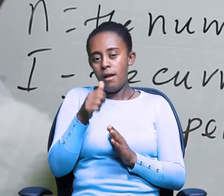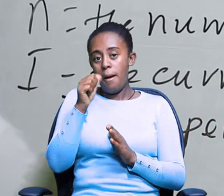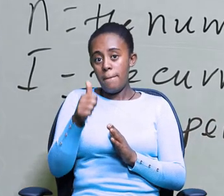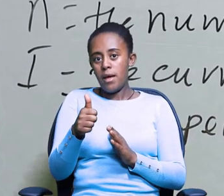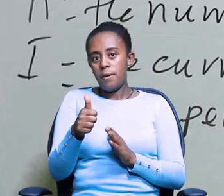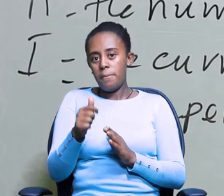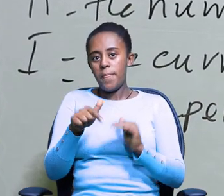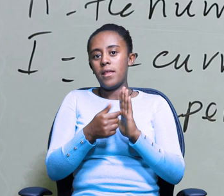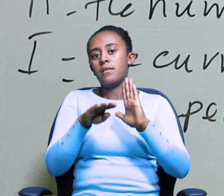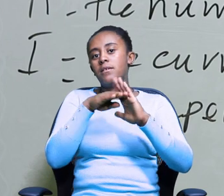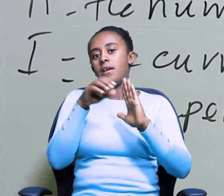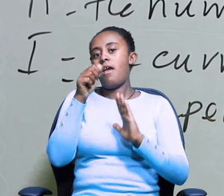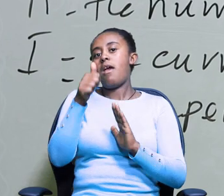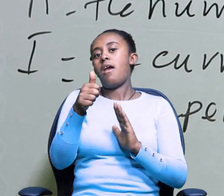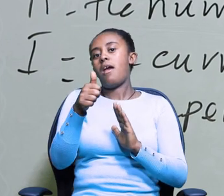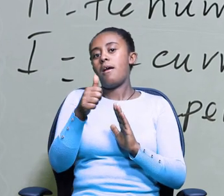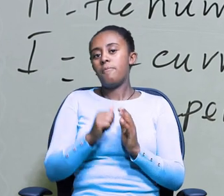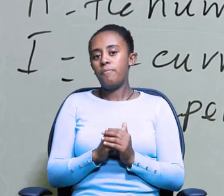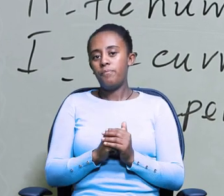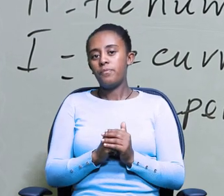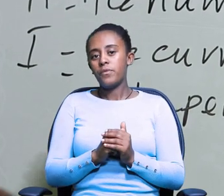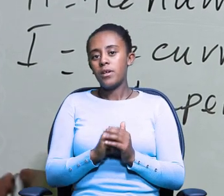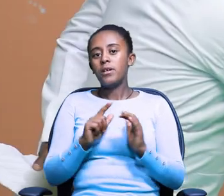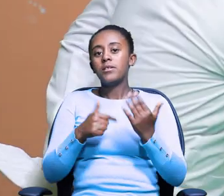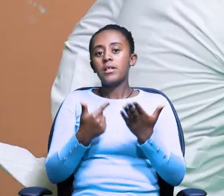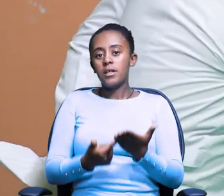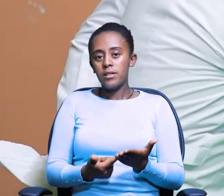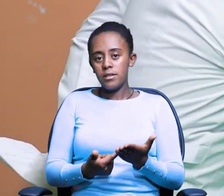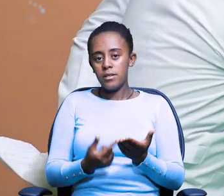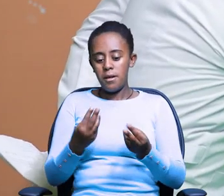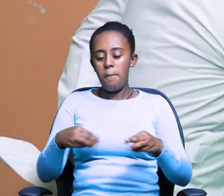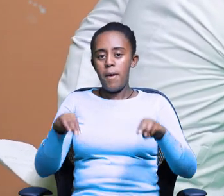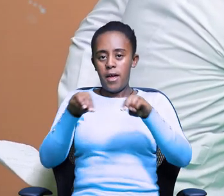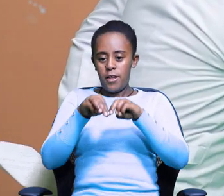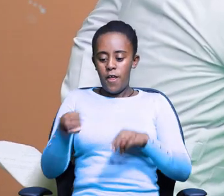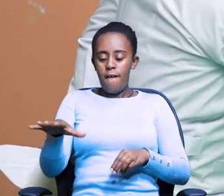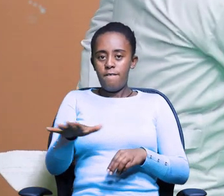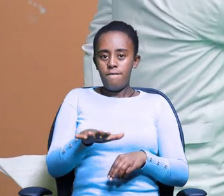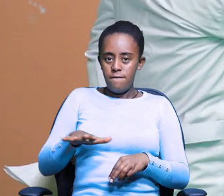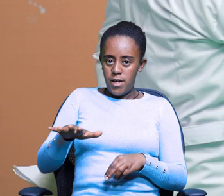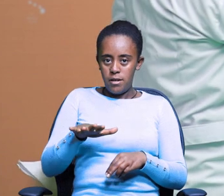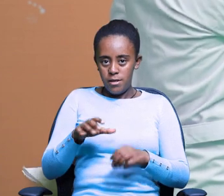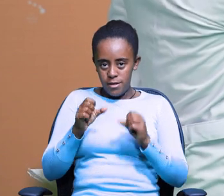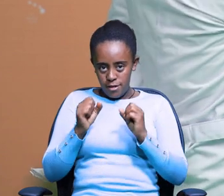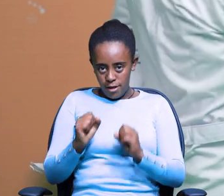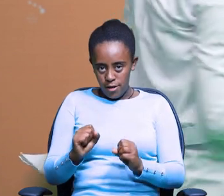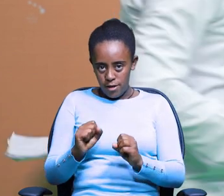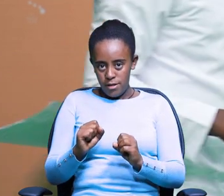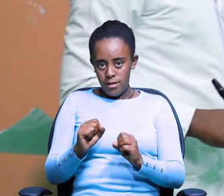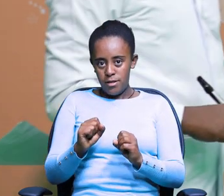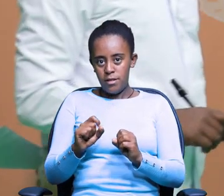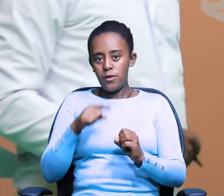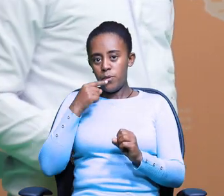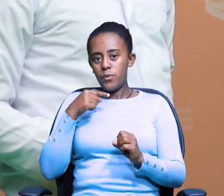Ampere, this is represented by A. So, magnetic field strength is equal to, we say that, magnetic